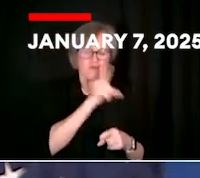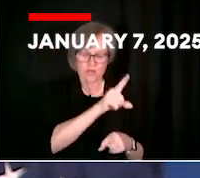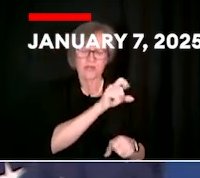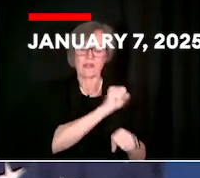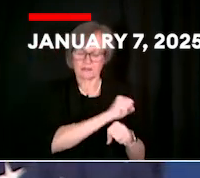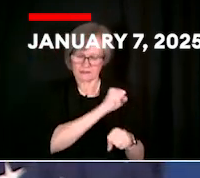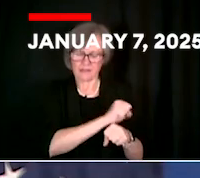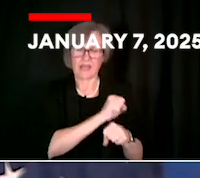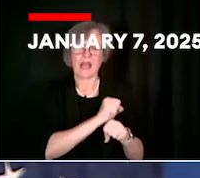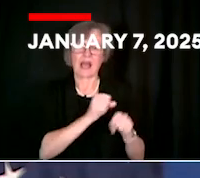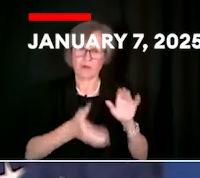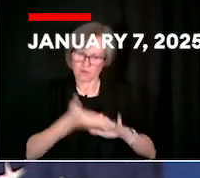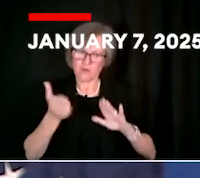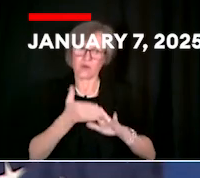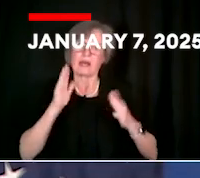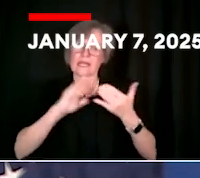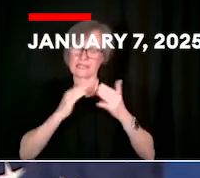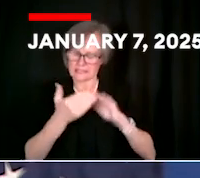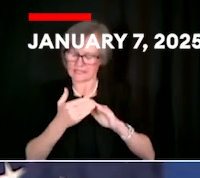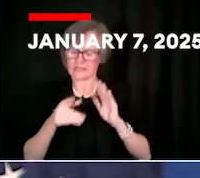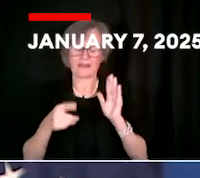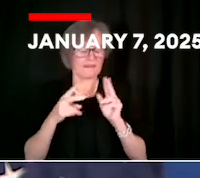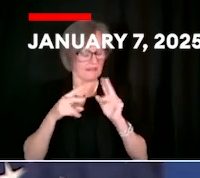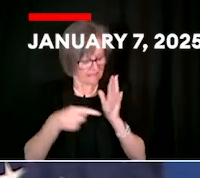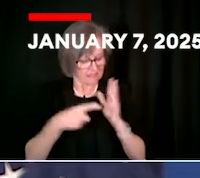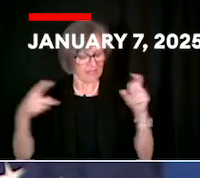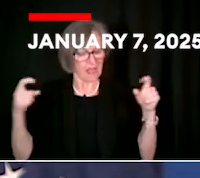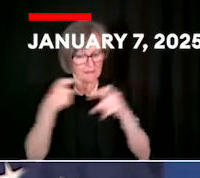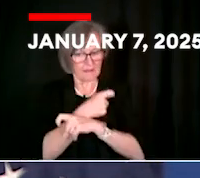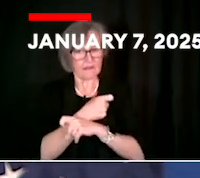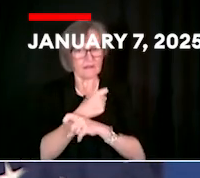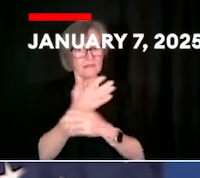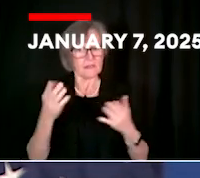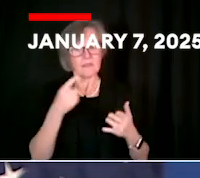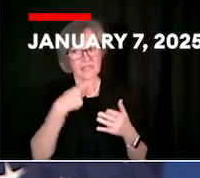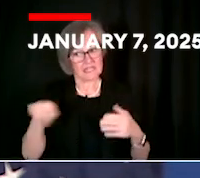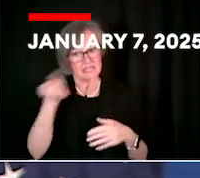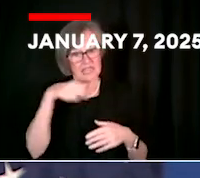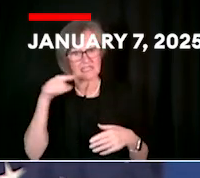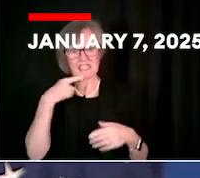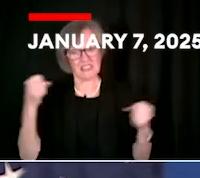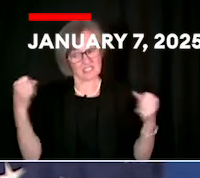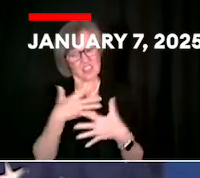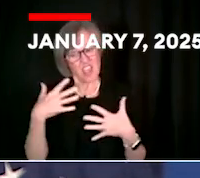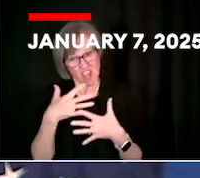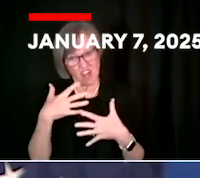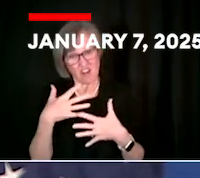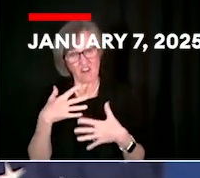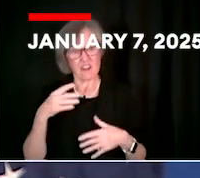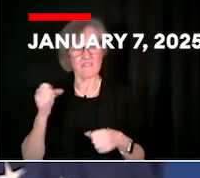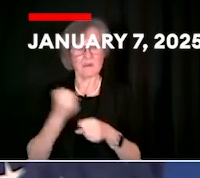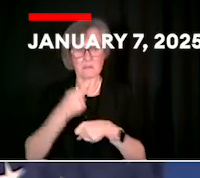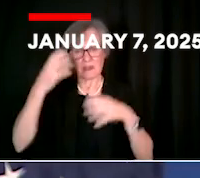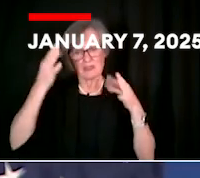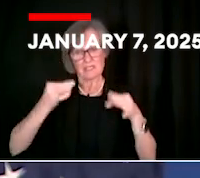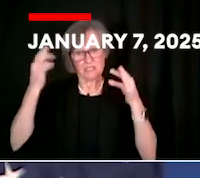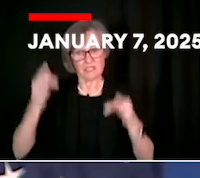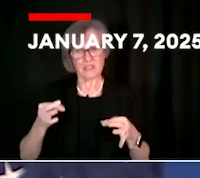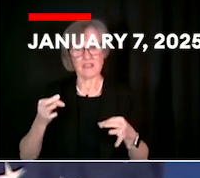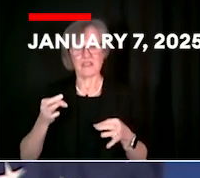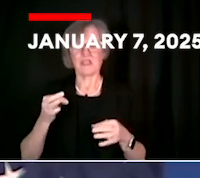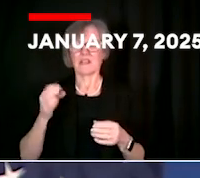run a city this complex. And some of the stuff they say is scary. When you have to make these decisions, defund